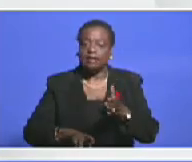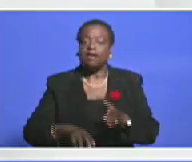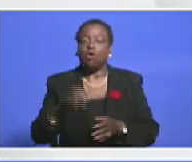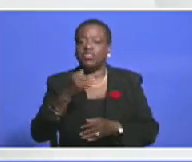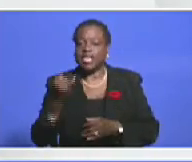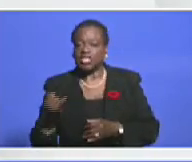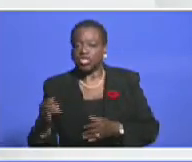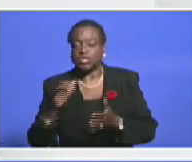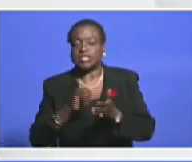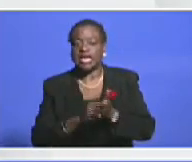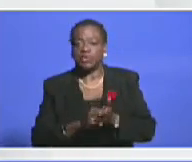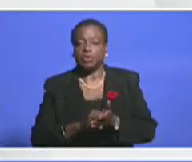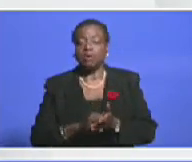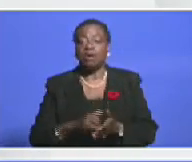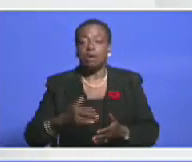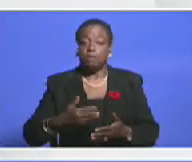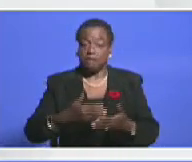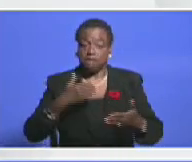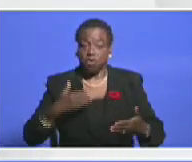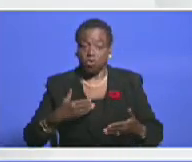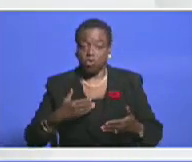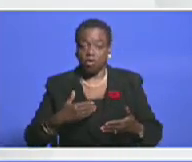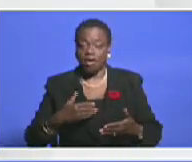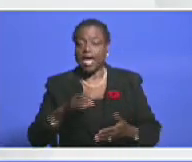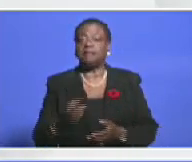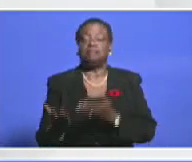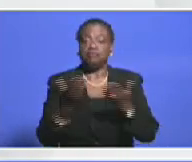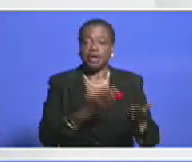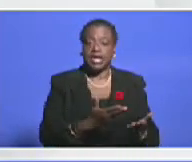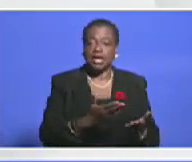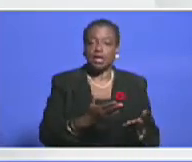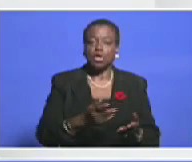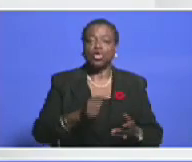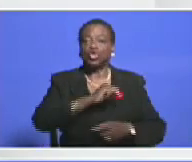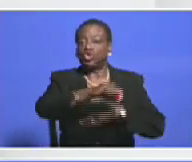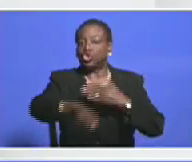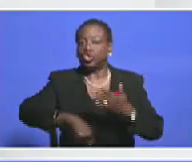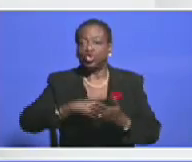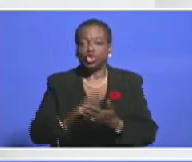previously confronted and bring total reform to the immigration department.